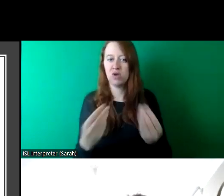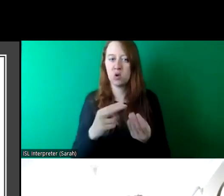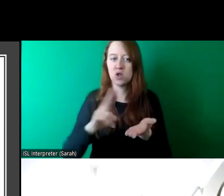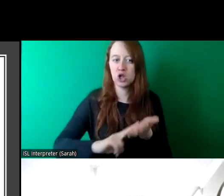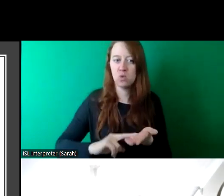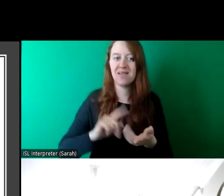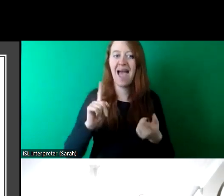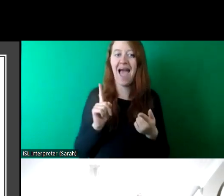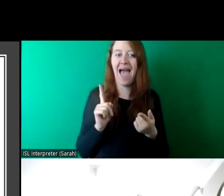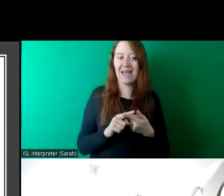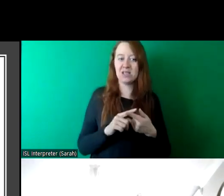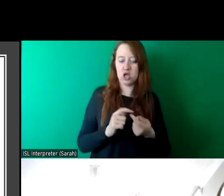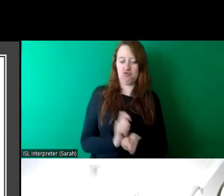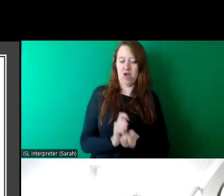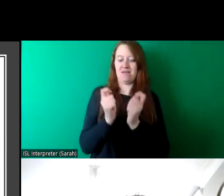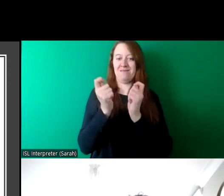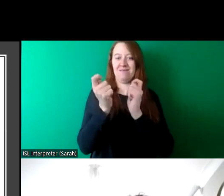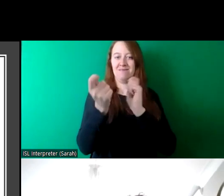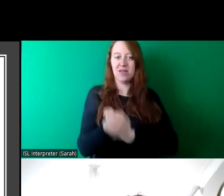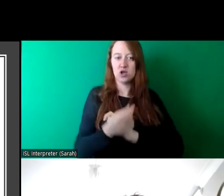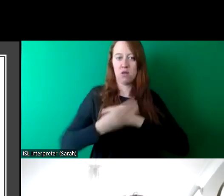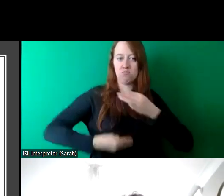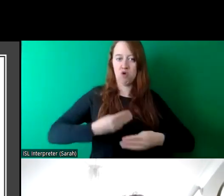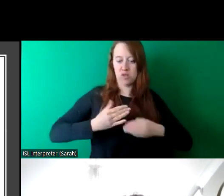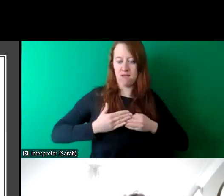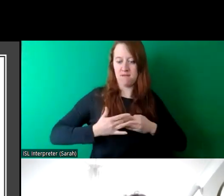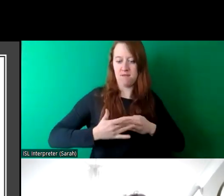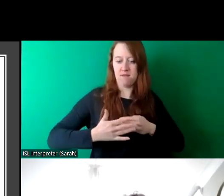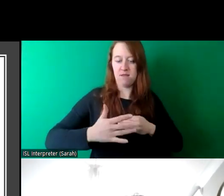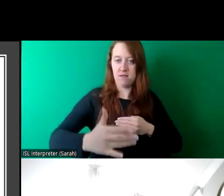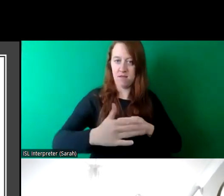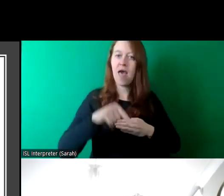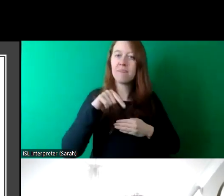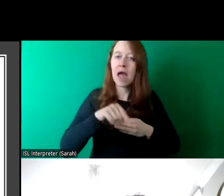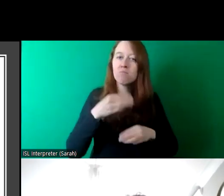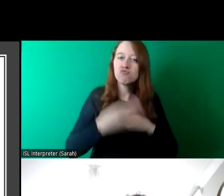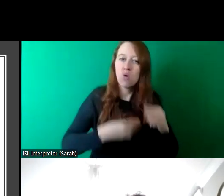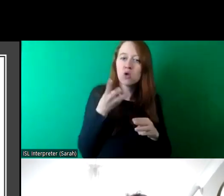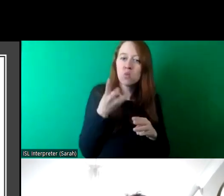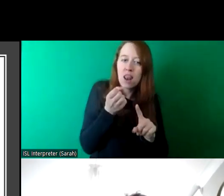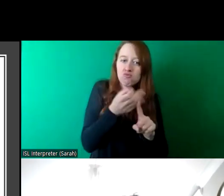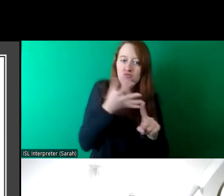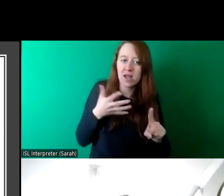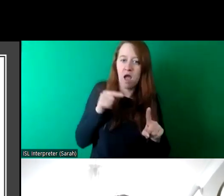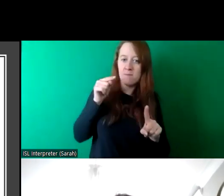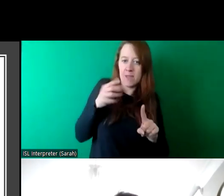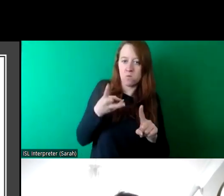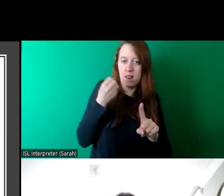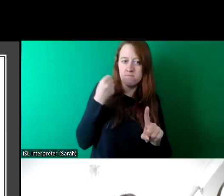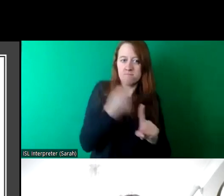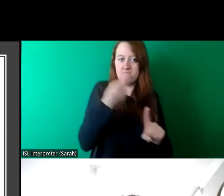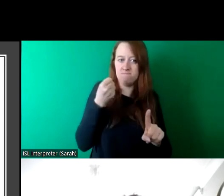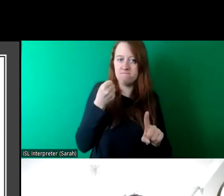transition process which underpins that. That recognizes that this sort of transition process is going to impact on particular regions and